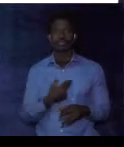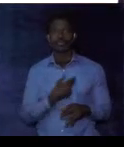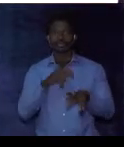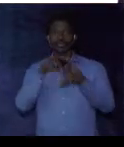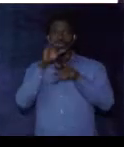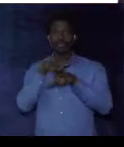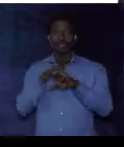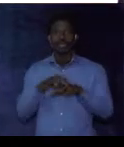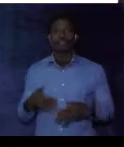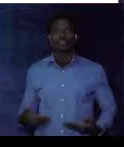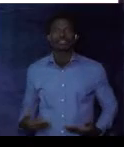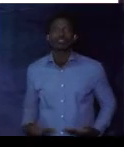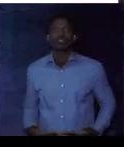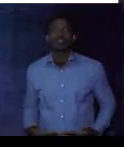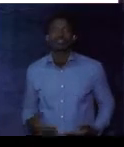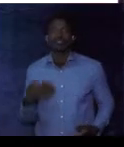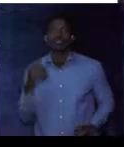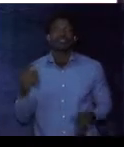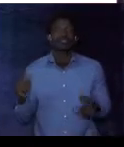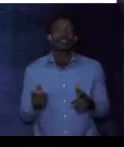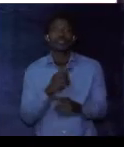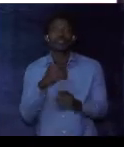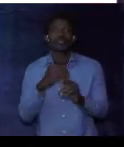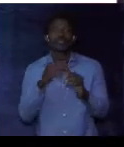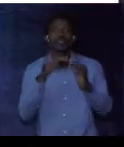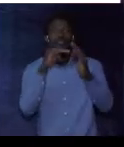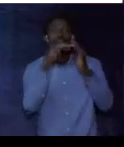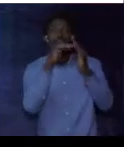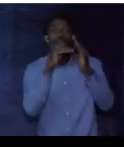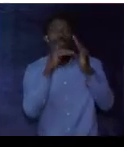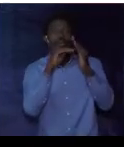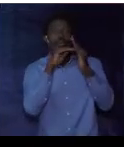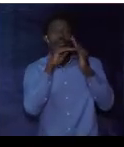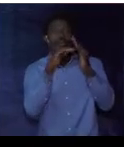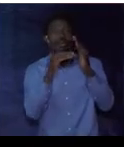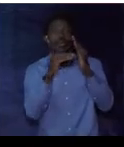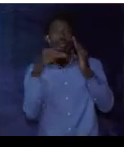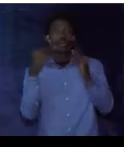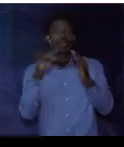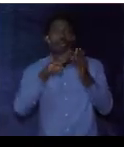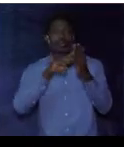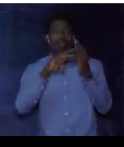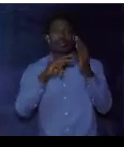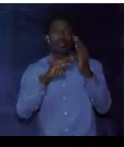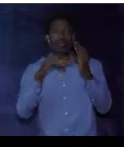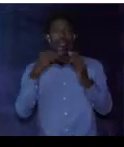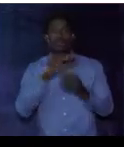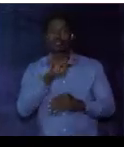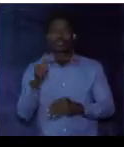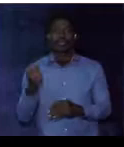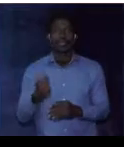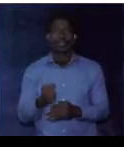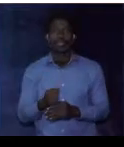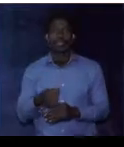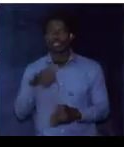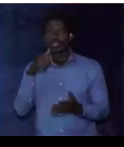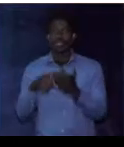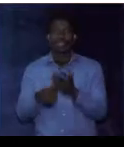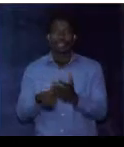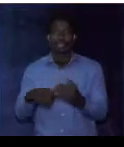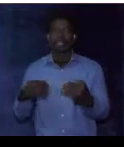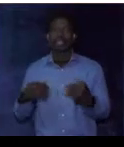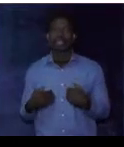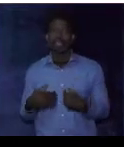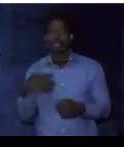Now let's look at the introduction. The first paragraph of any essay or composition you're writing contains